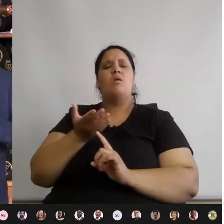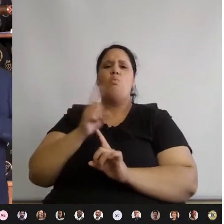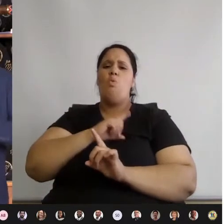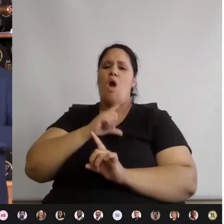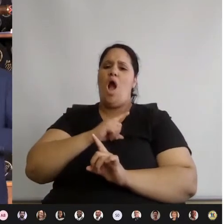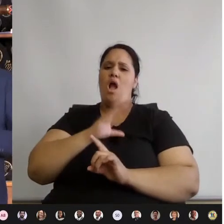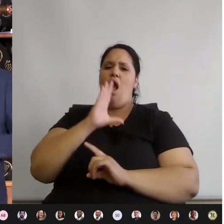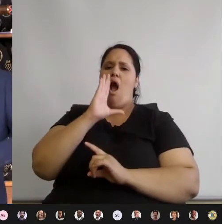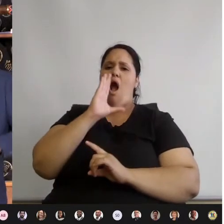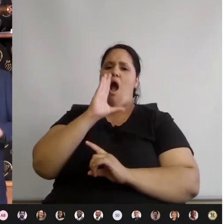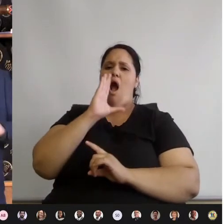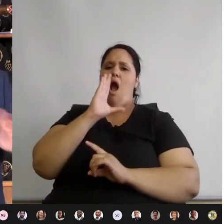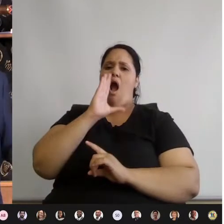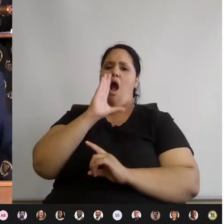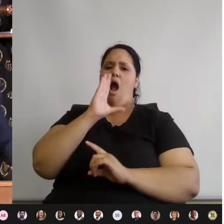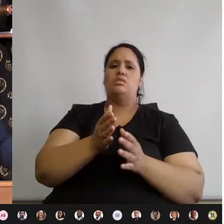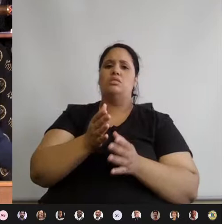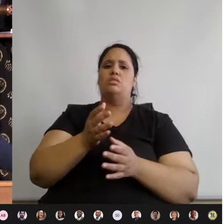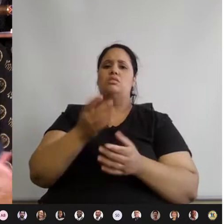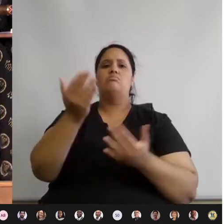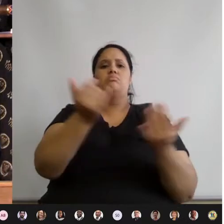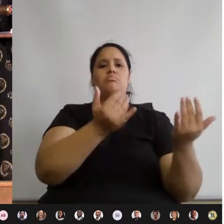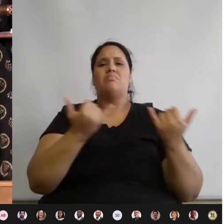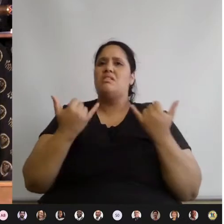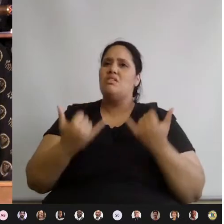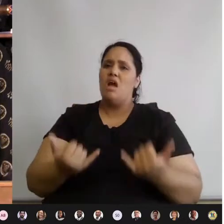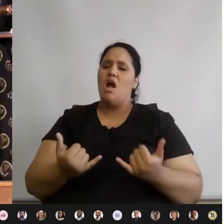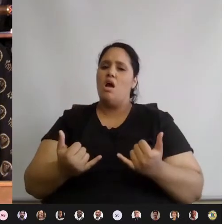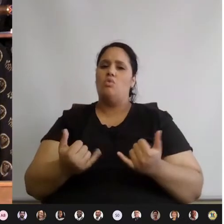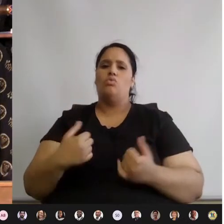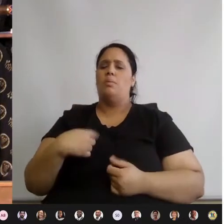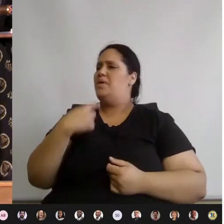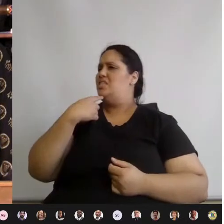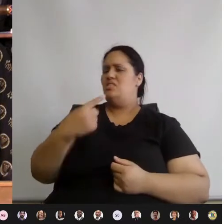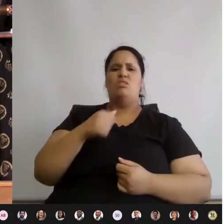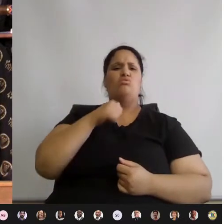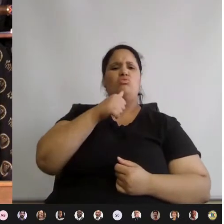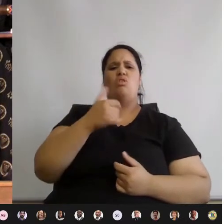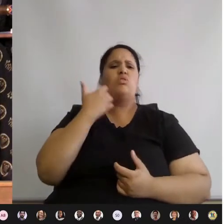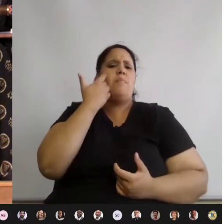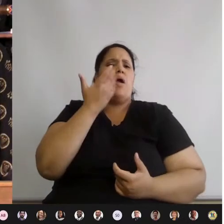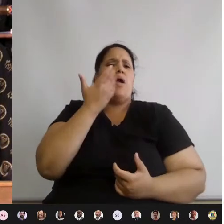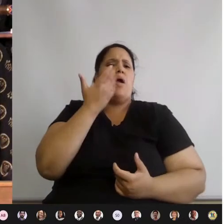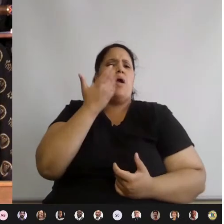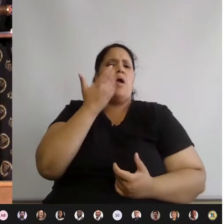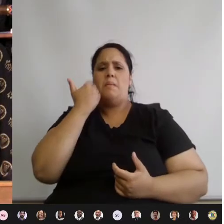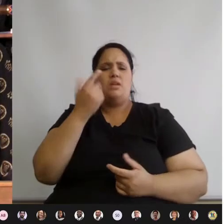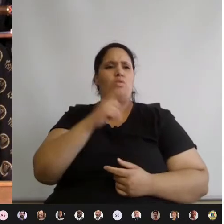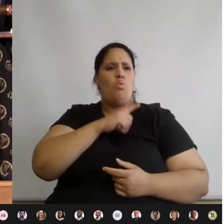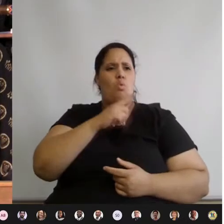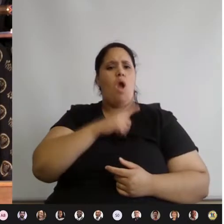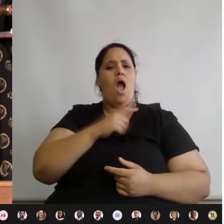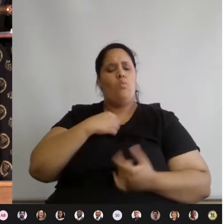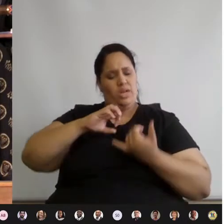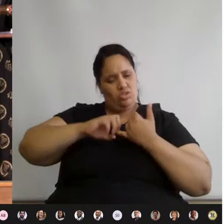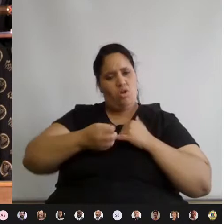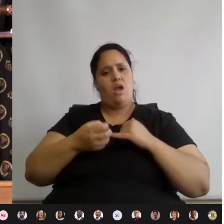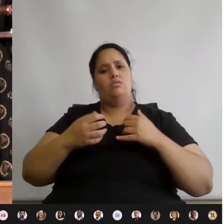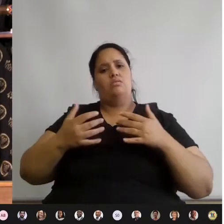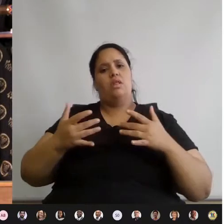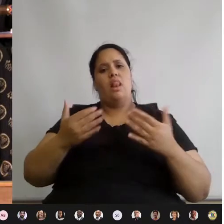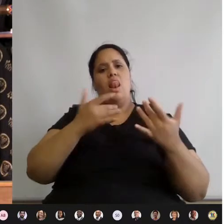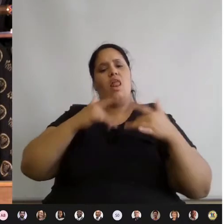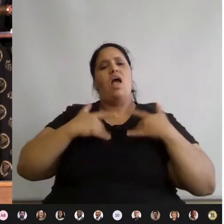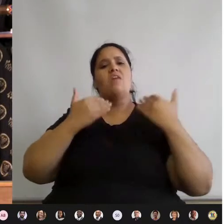it not embarrassing in the least in trying to save lives in our province. And those men and women